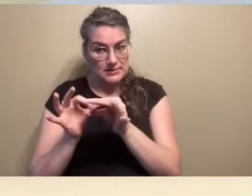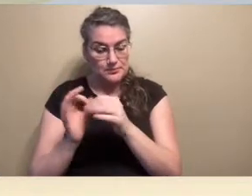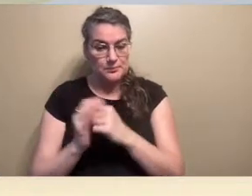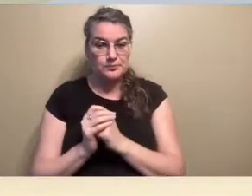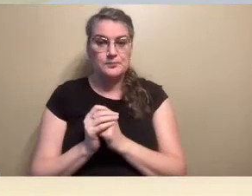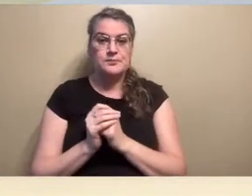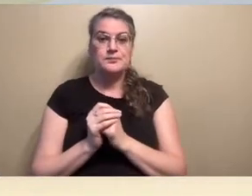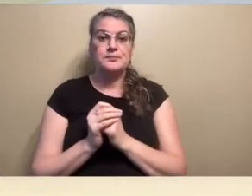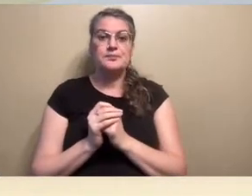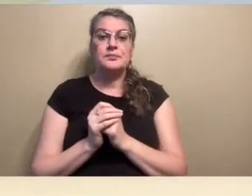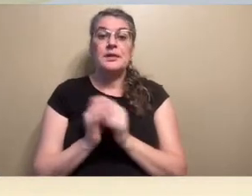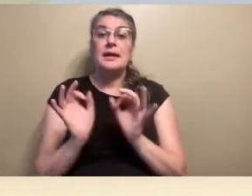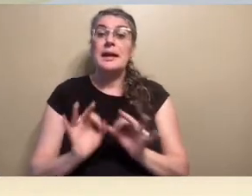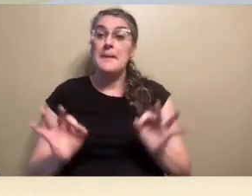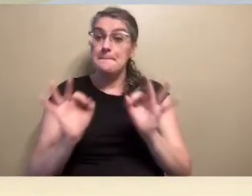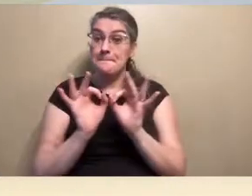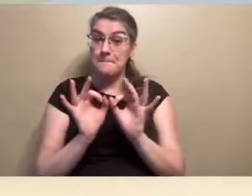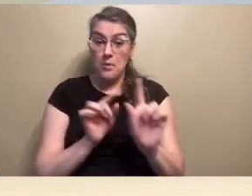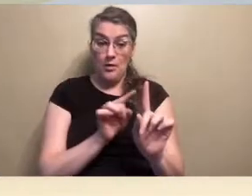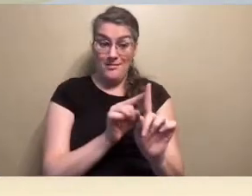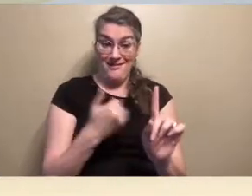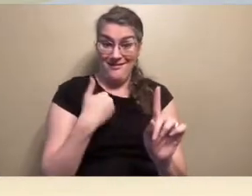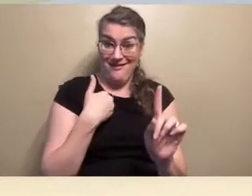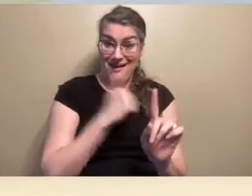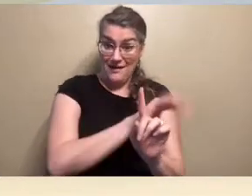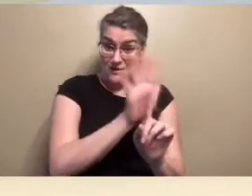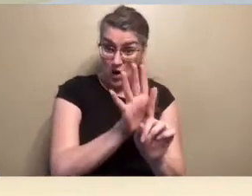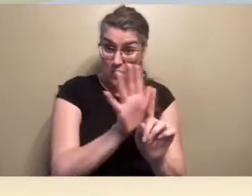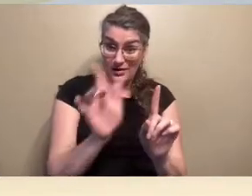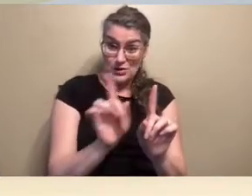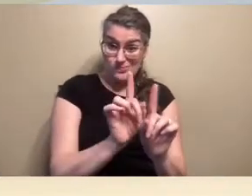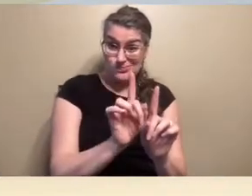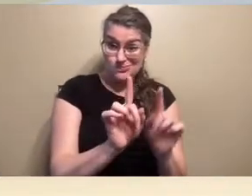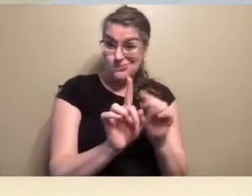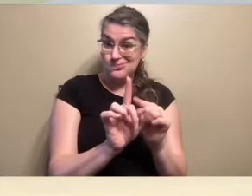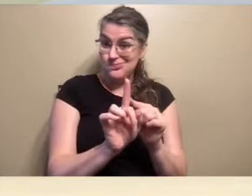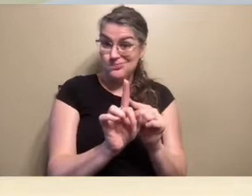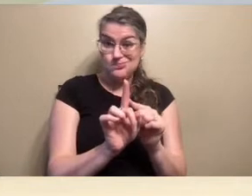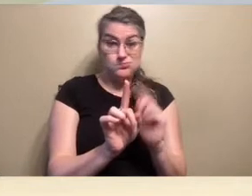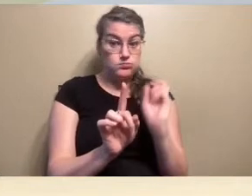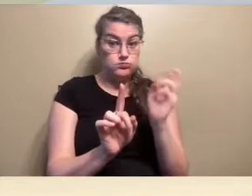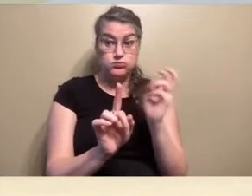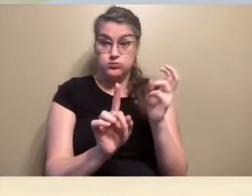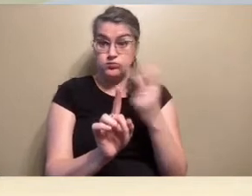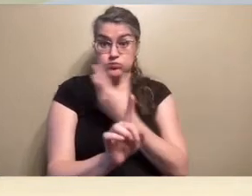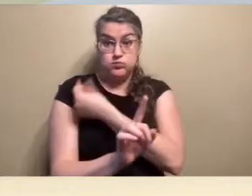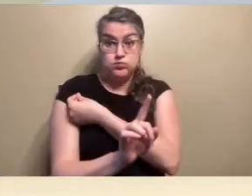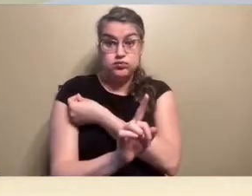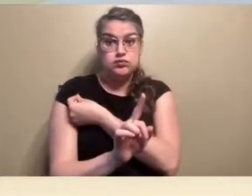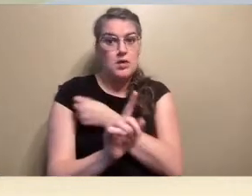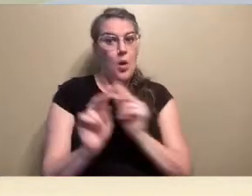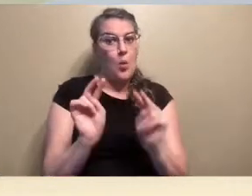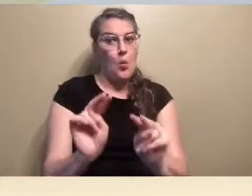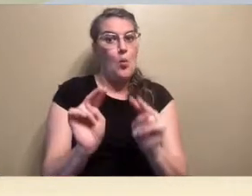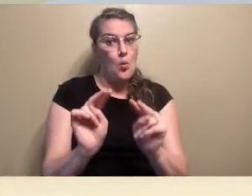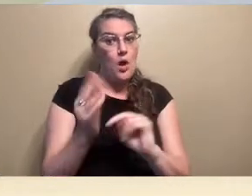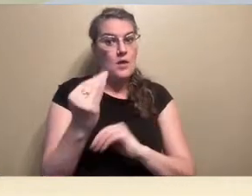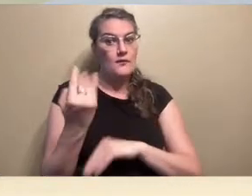not fully vaccinated self-isolate for that 14-day period because that is the incubation period of the virus.